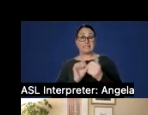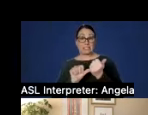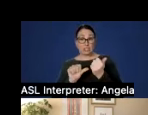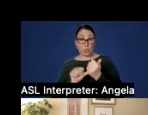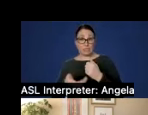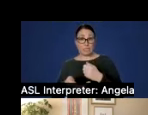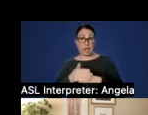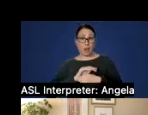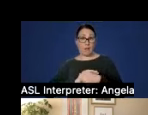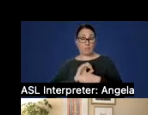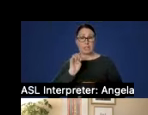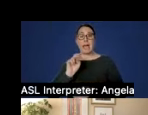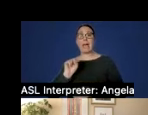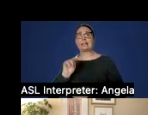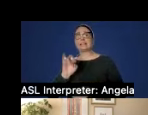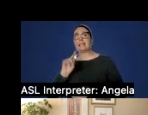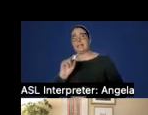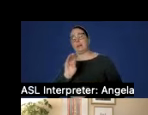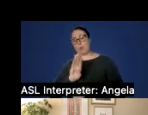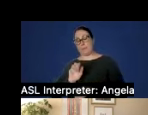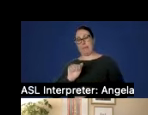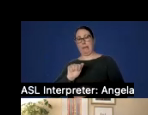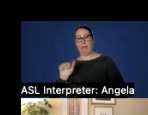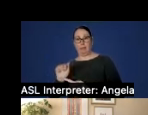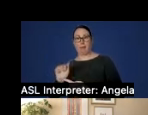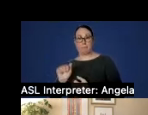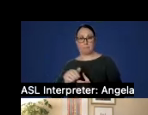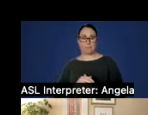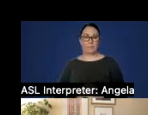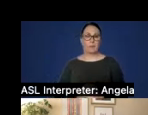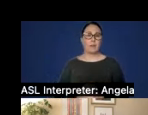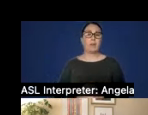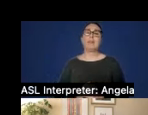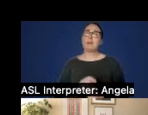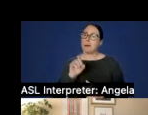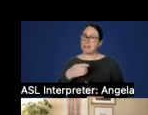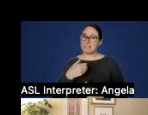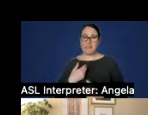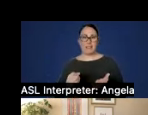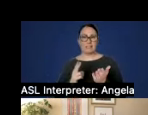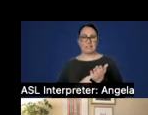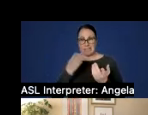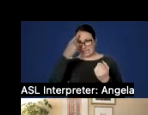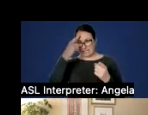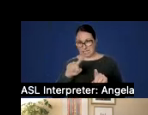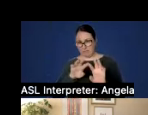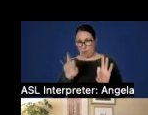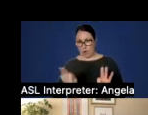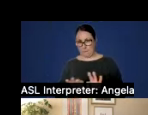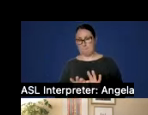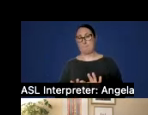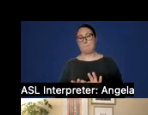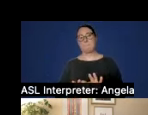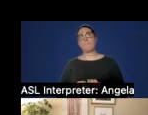entity. And all of those practitioners would then need that signed consent form. I think here in Nebraska, at least one of our